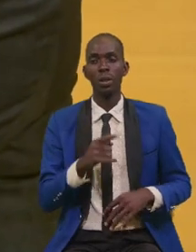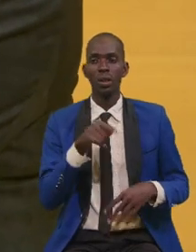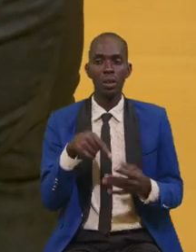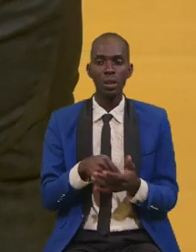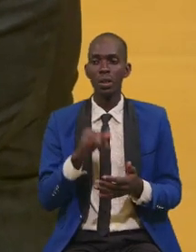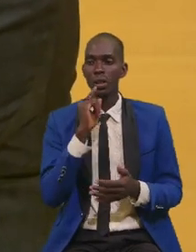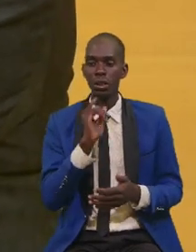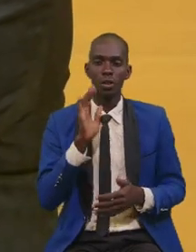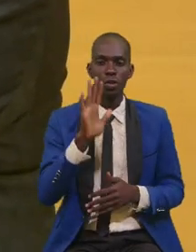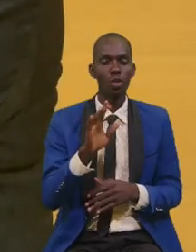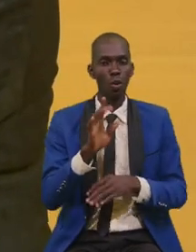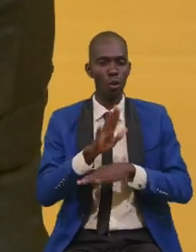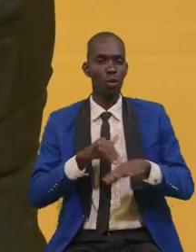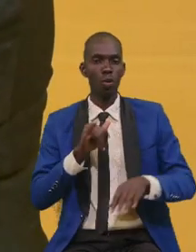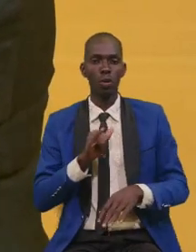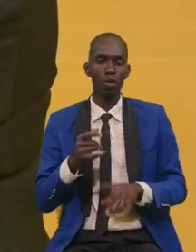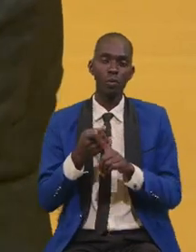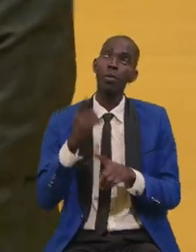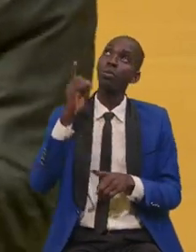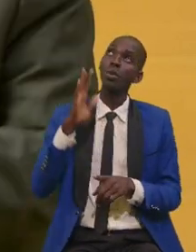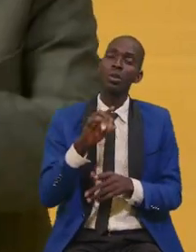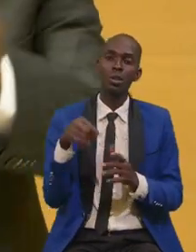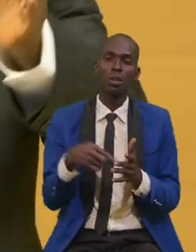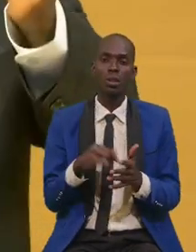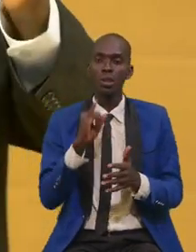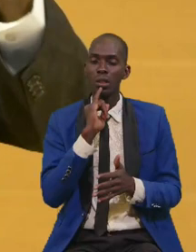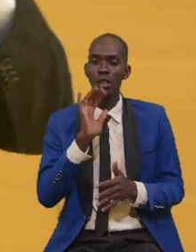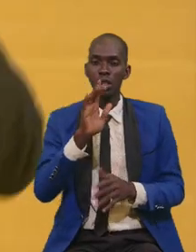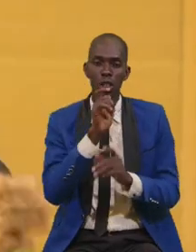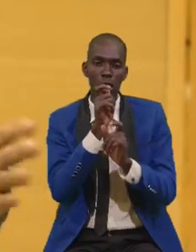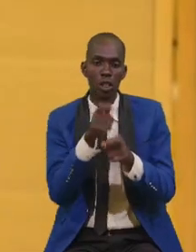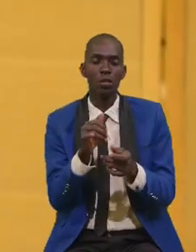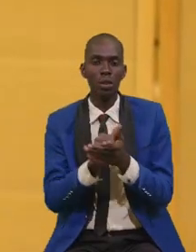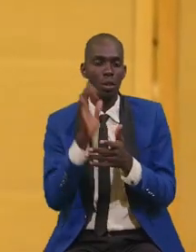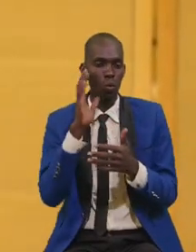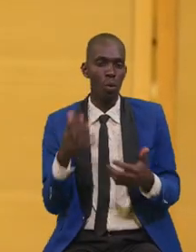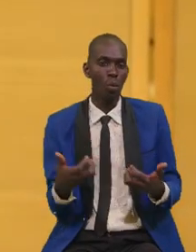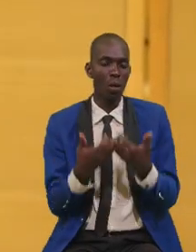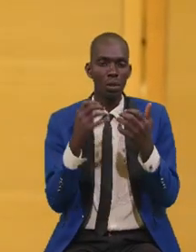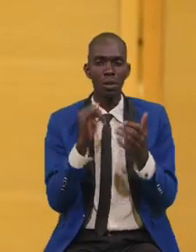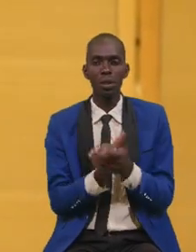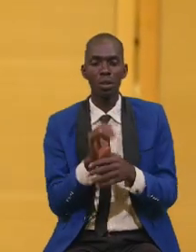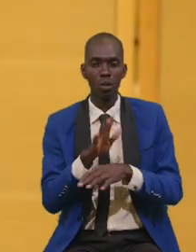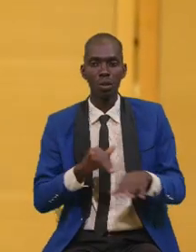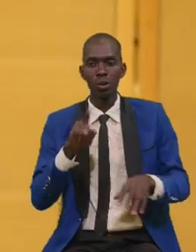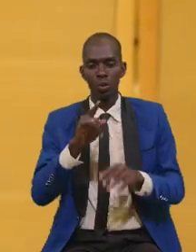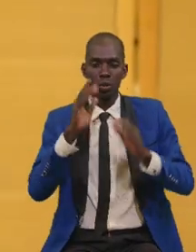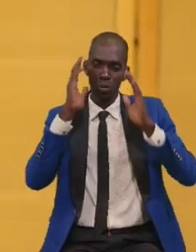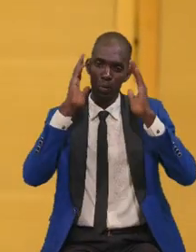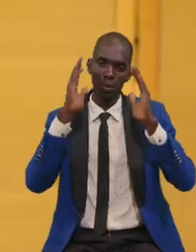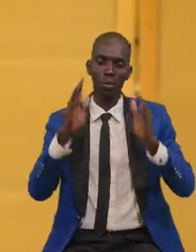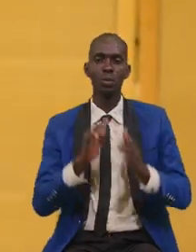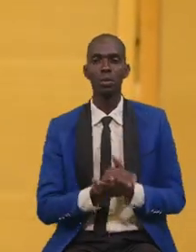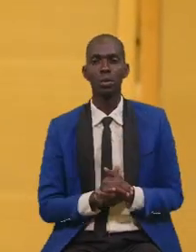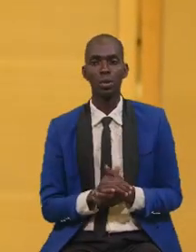is the gift that will match that calling, you focus. The focus of